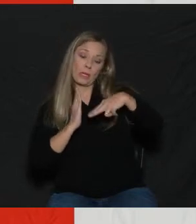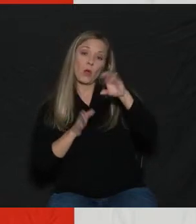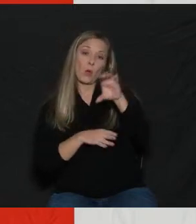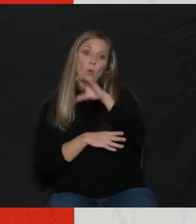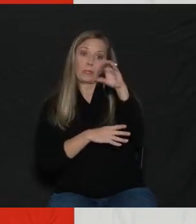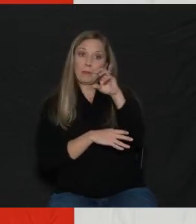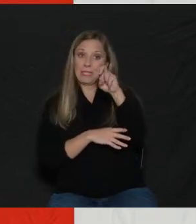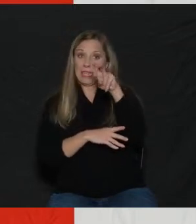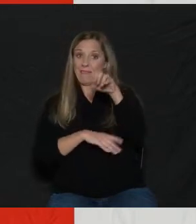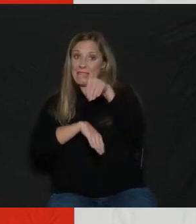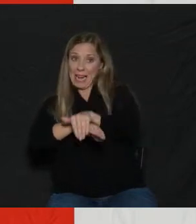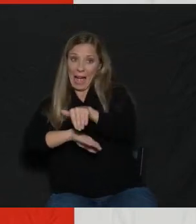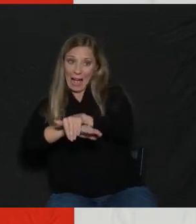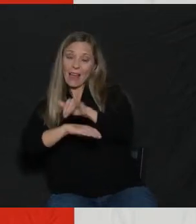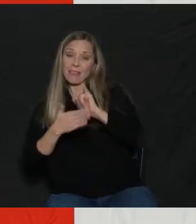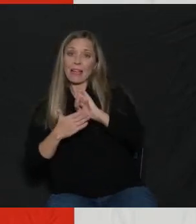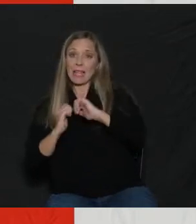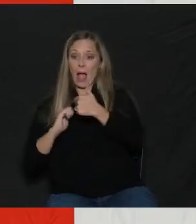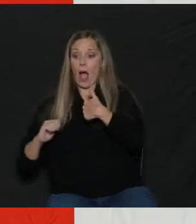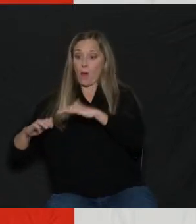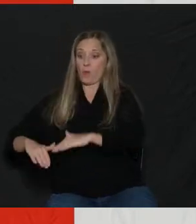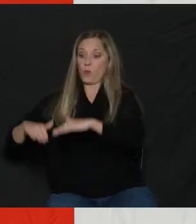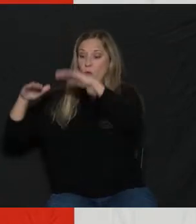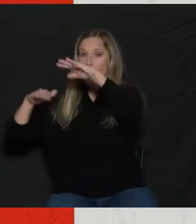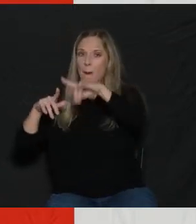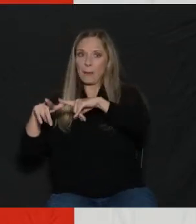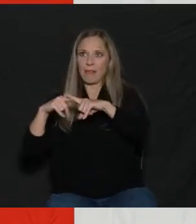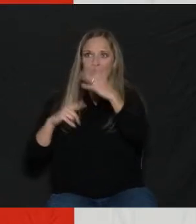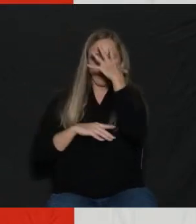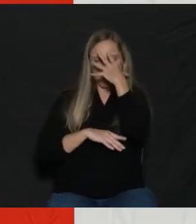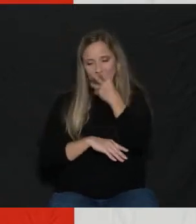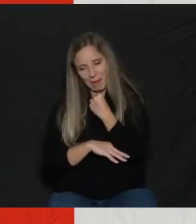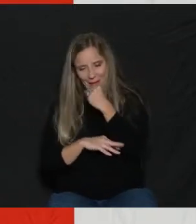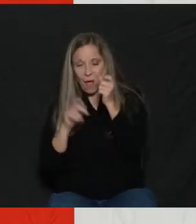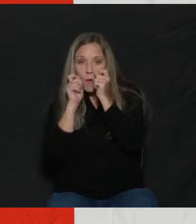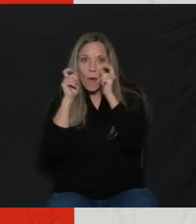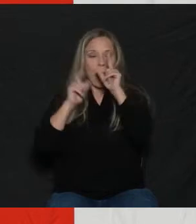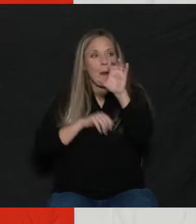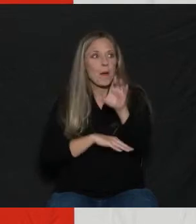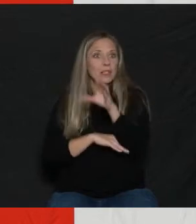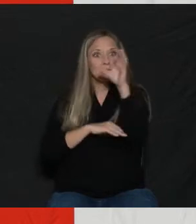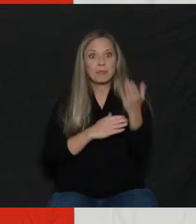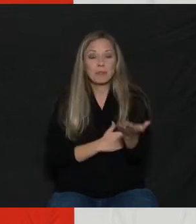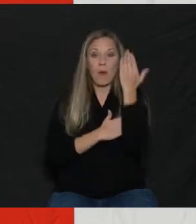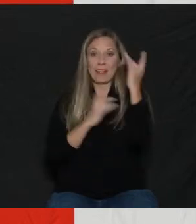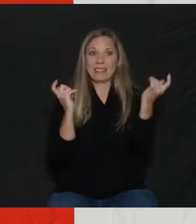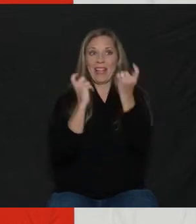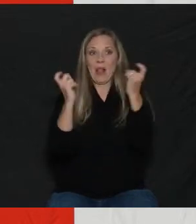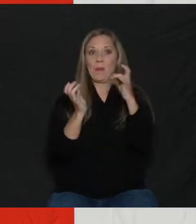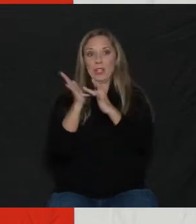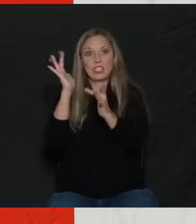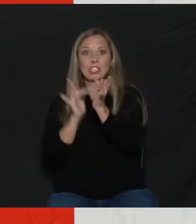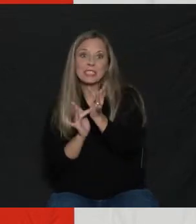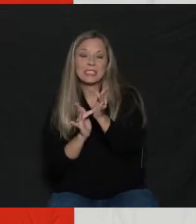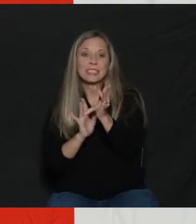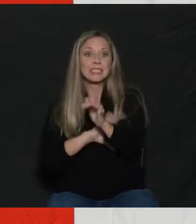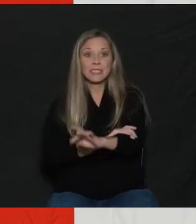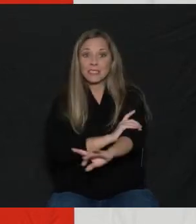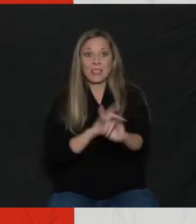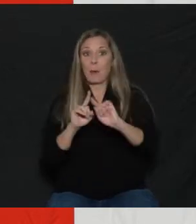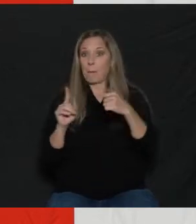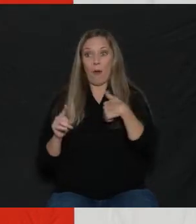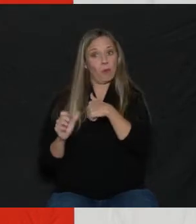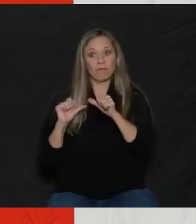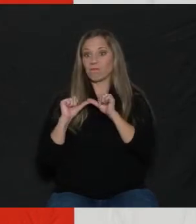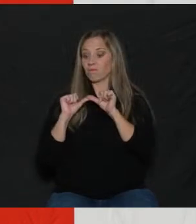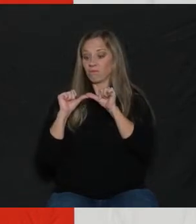how I grew up doing it, in anticipation of going to bed and waking up on Christmas morning to celebrate Jesus. And so, but we've carried that on today,